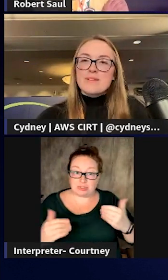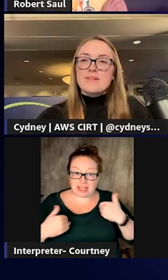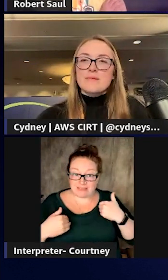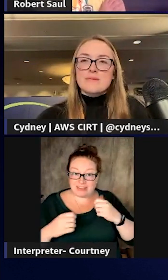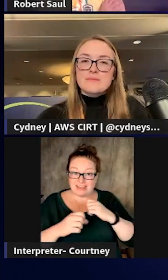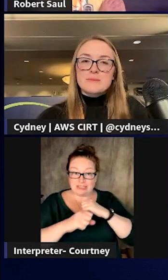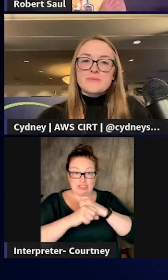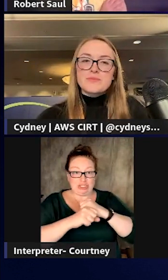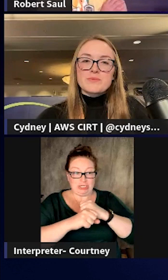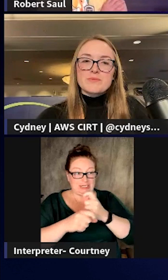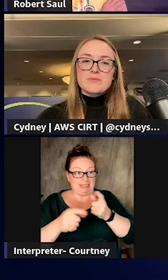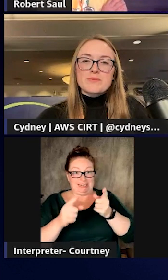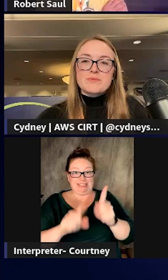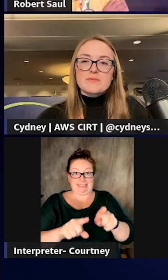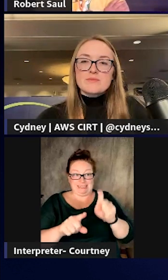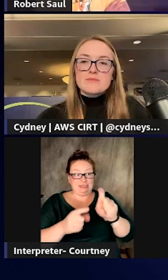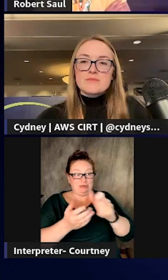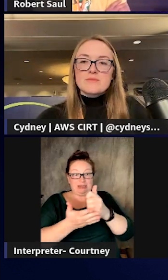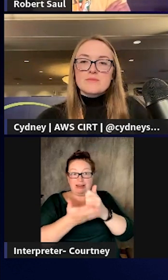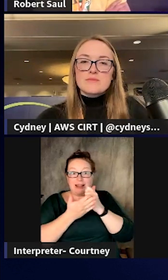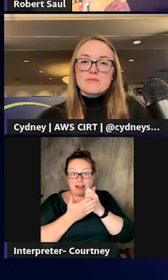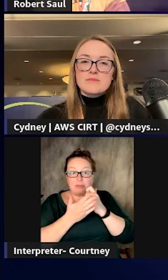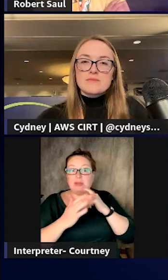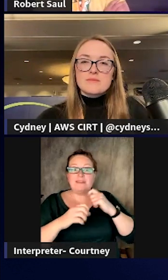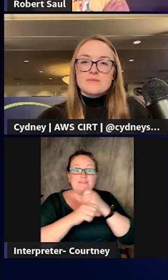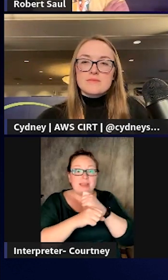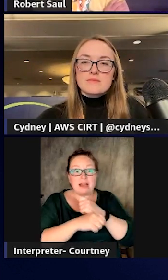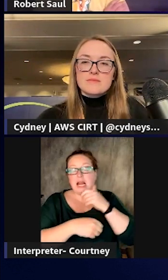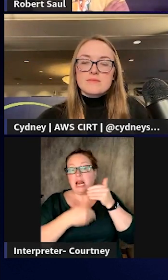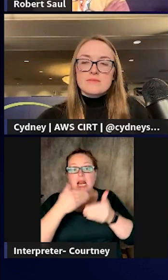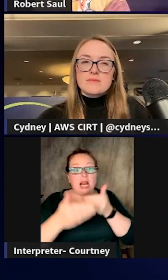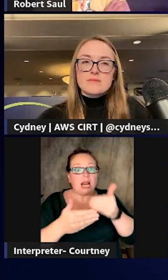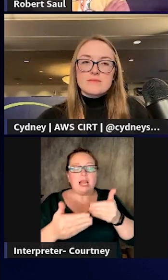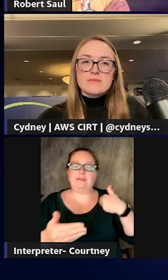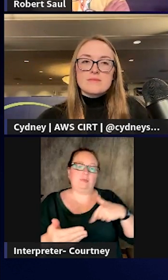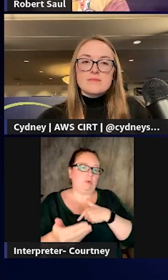and you need help, you need help fighting through it. We're here to help.